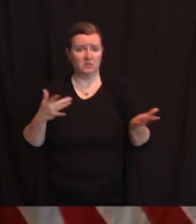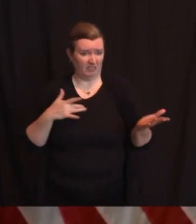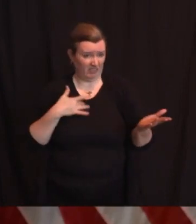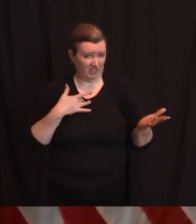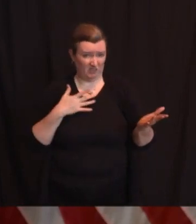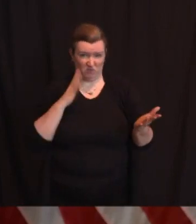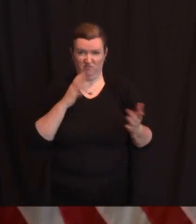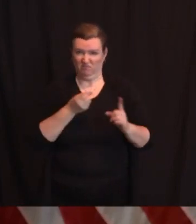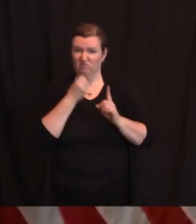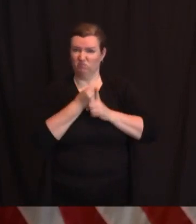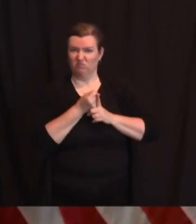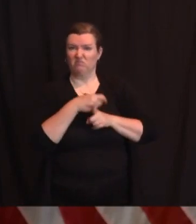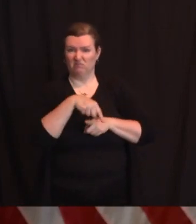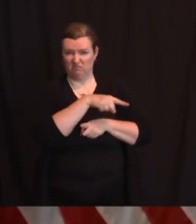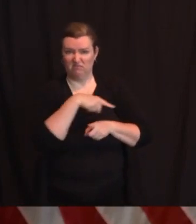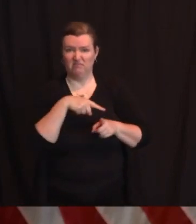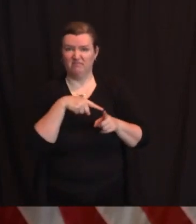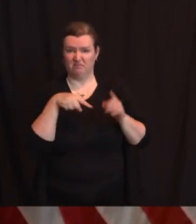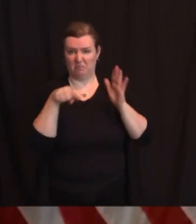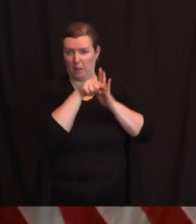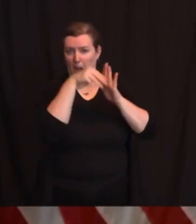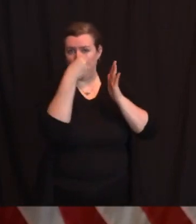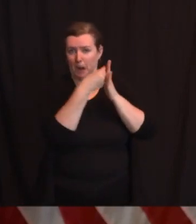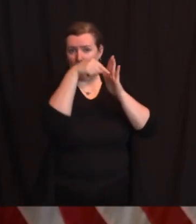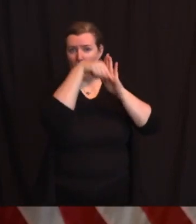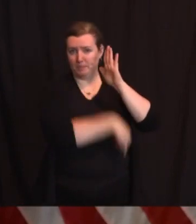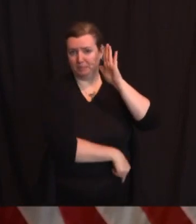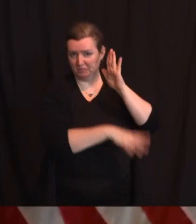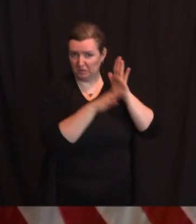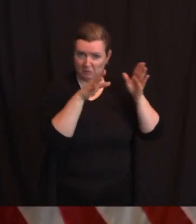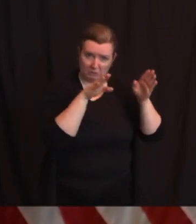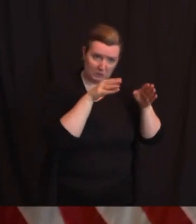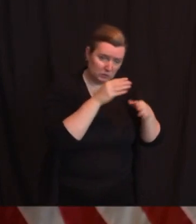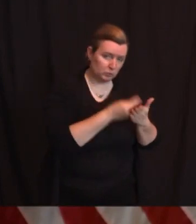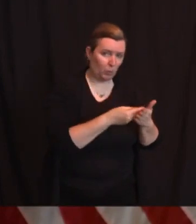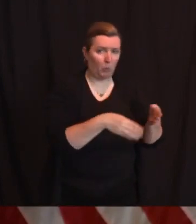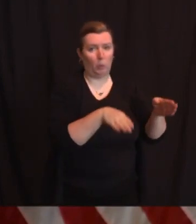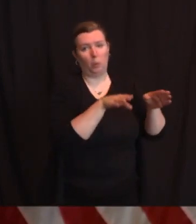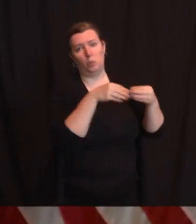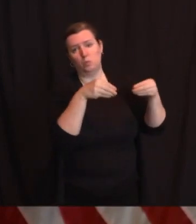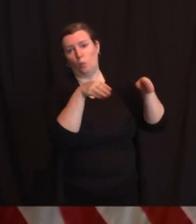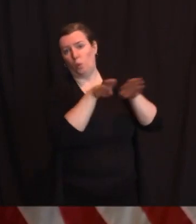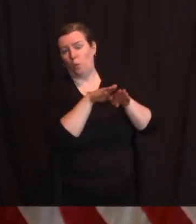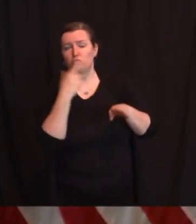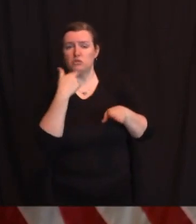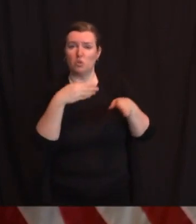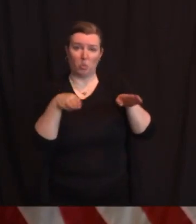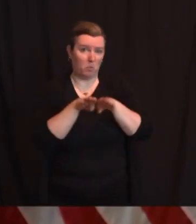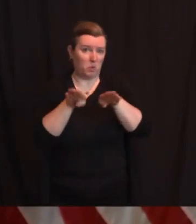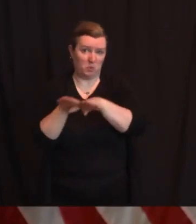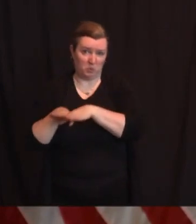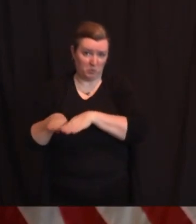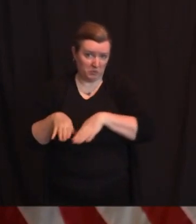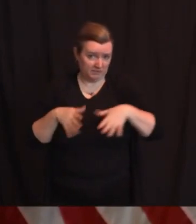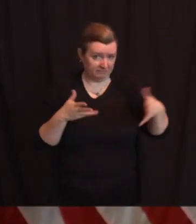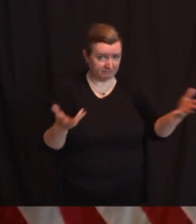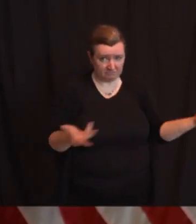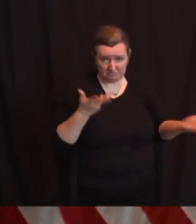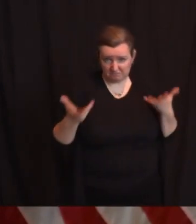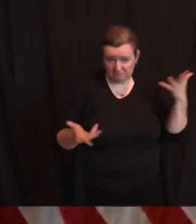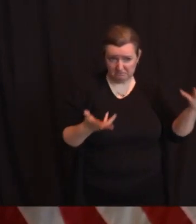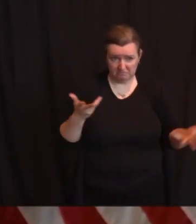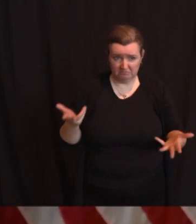all the retail is closed, hospitality, food and industry, the guidelines still aren't out, the